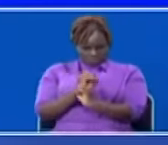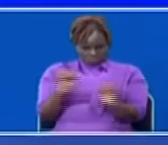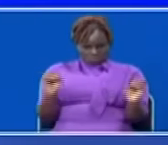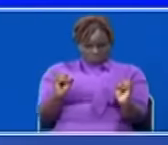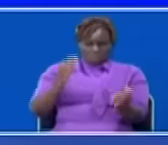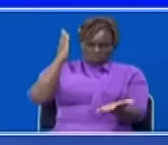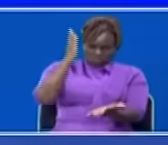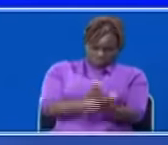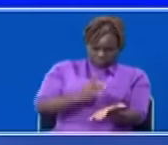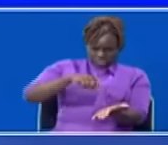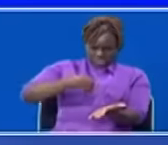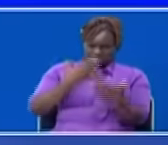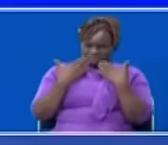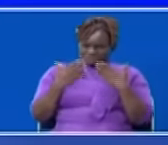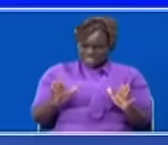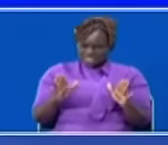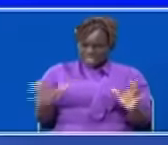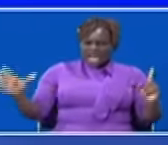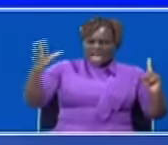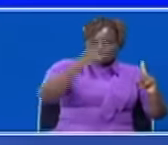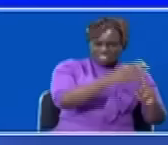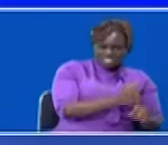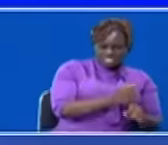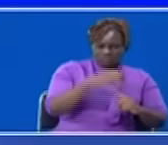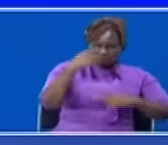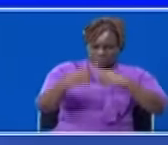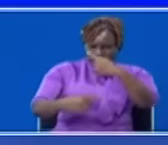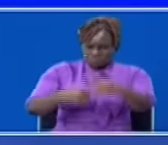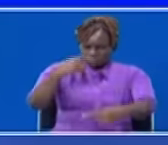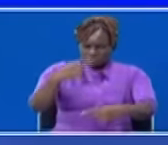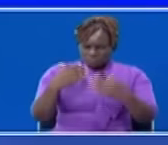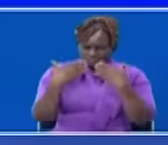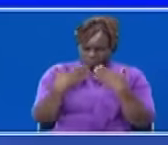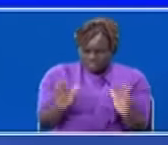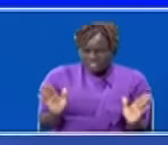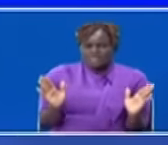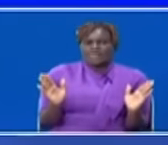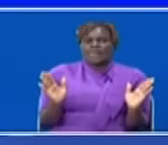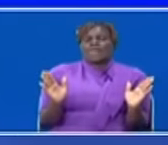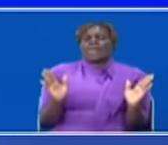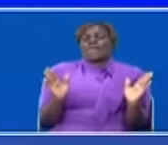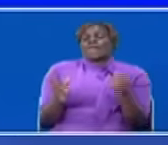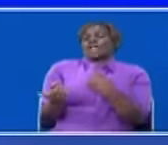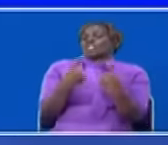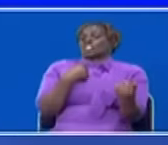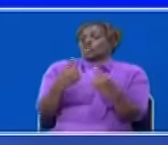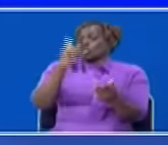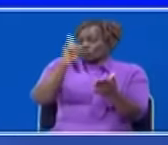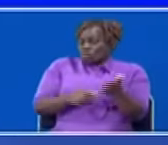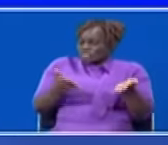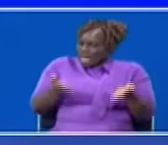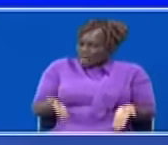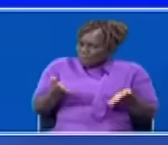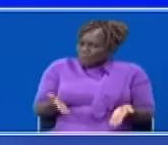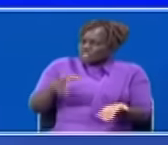proven myself. I have earned my stripes, as they say in military terms. What we are talking about here is